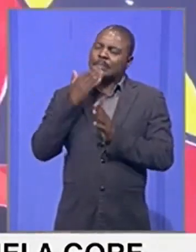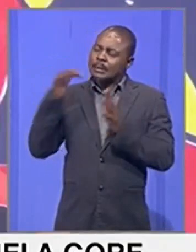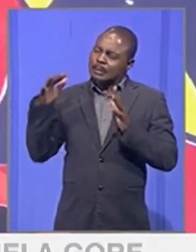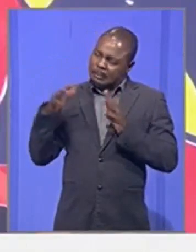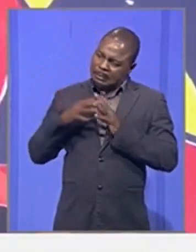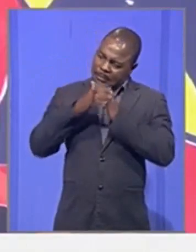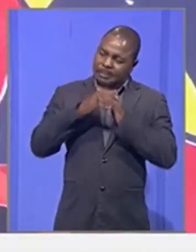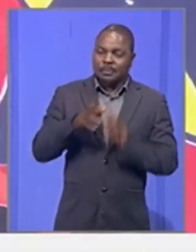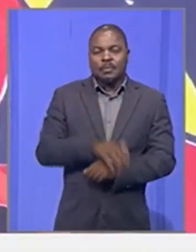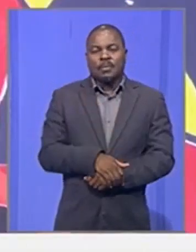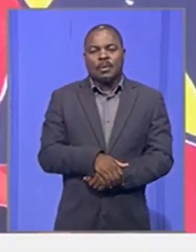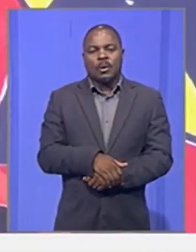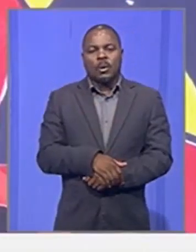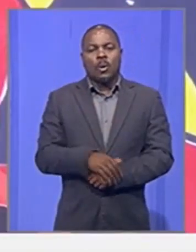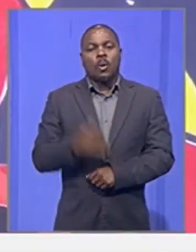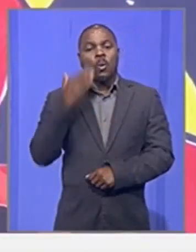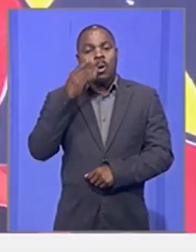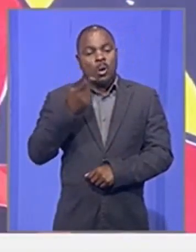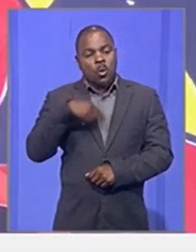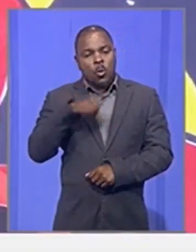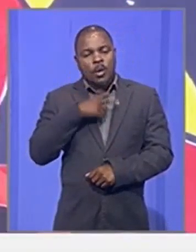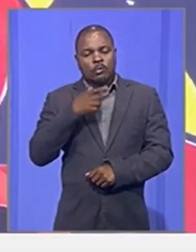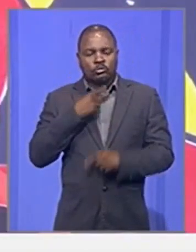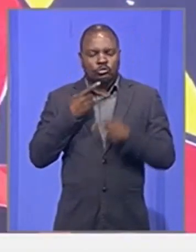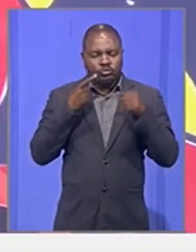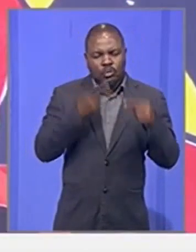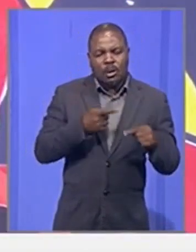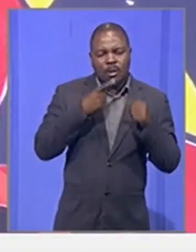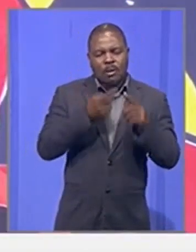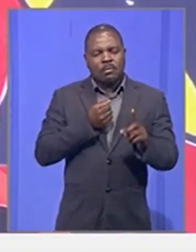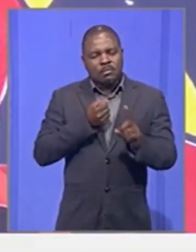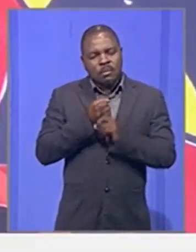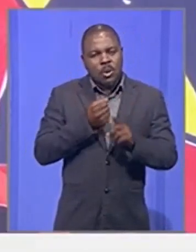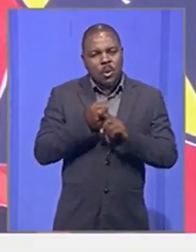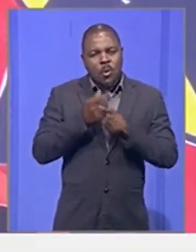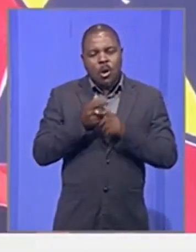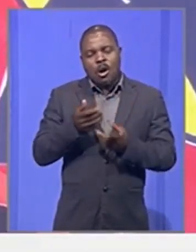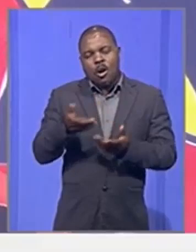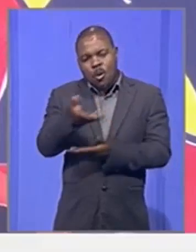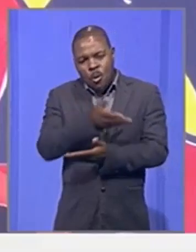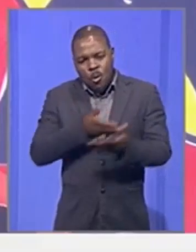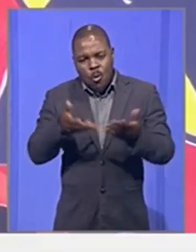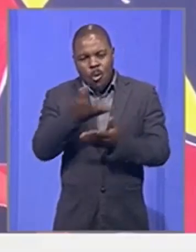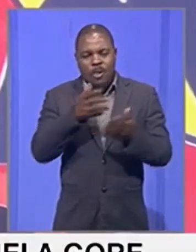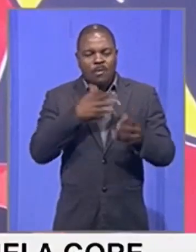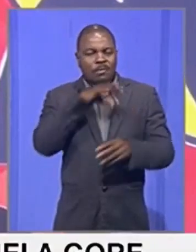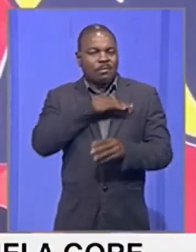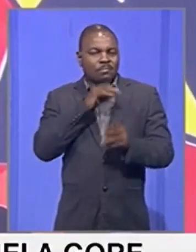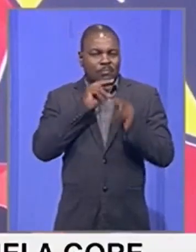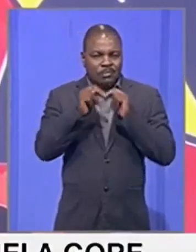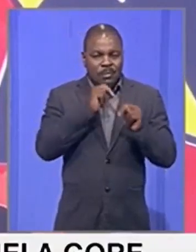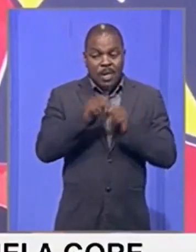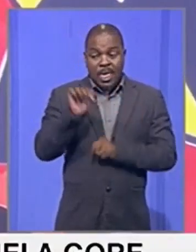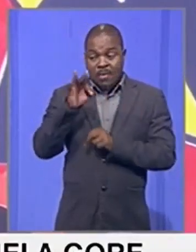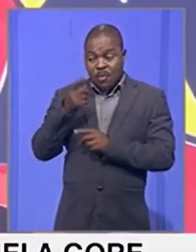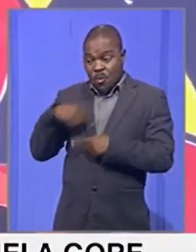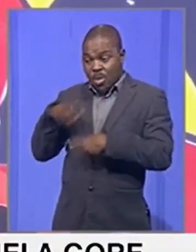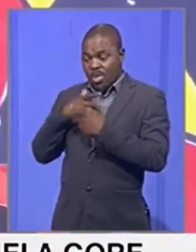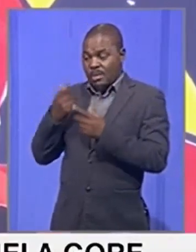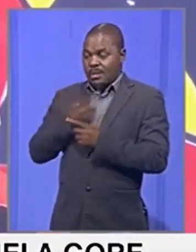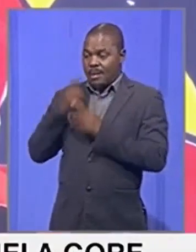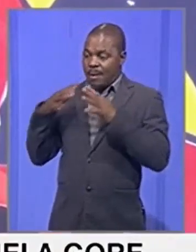defocusing away from leadership positions, amassing of resources for their personal benefit. Ka